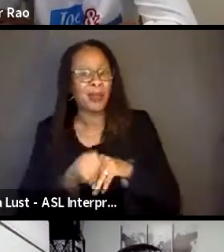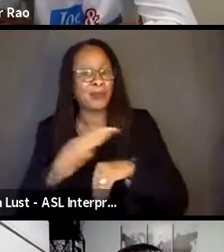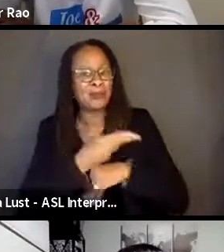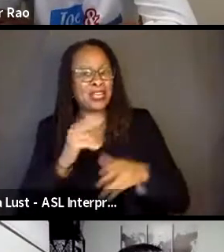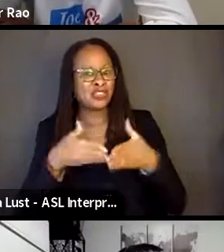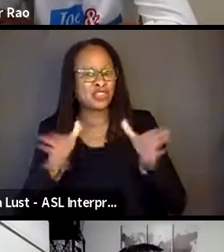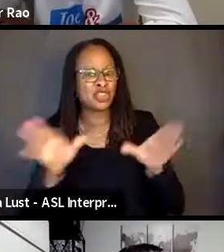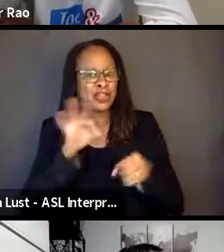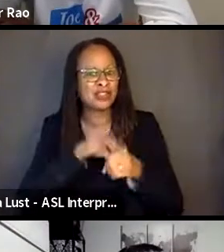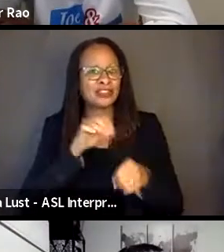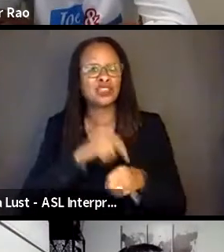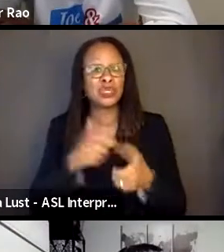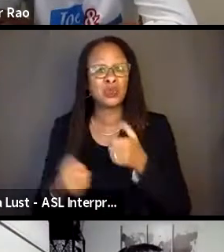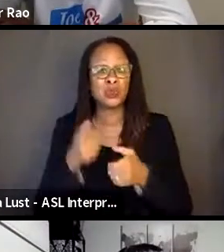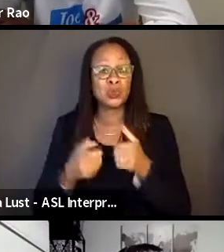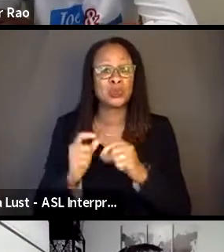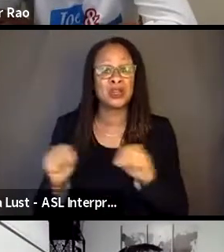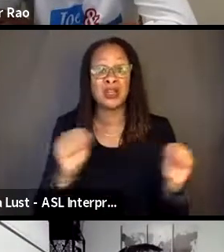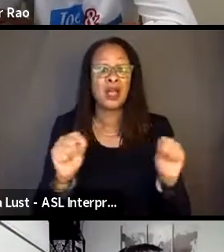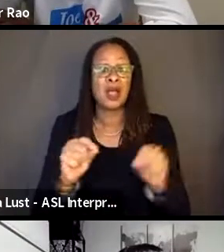election, she tweeted, only